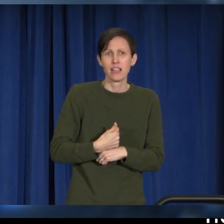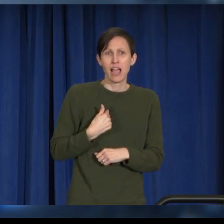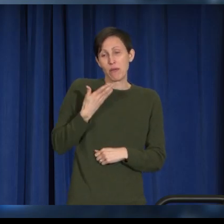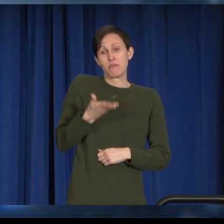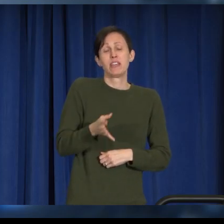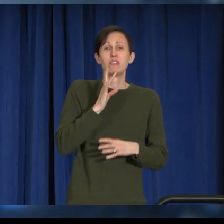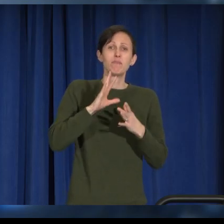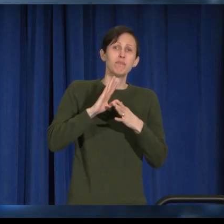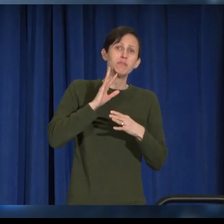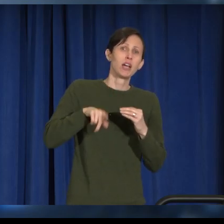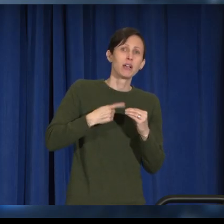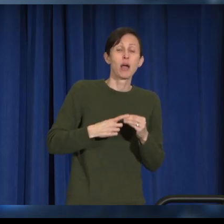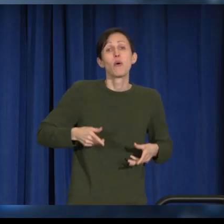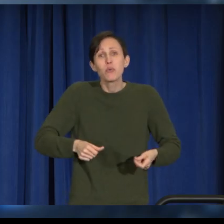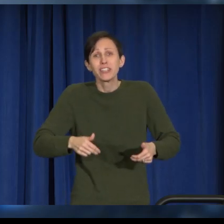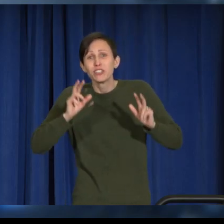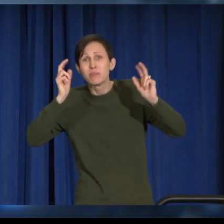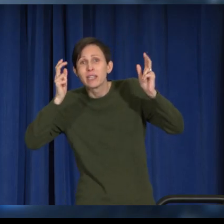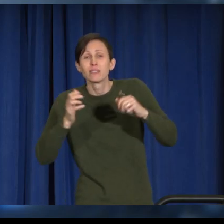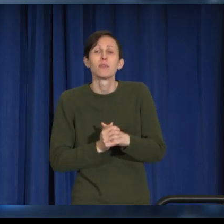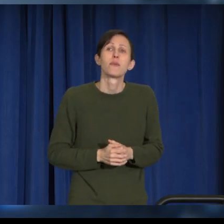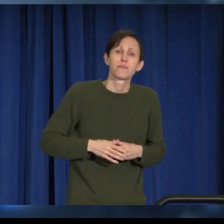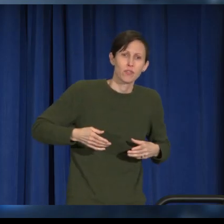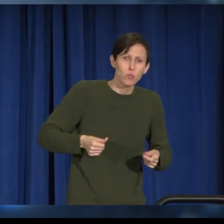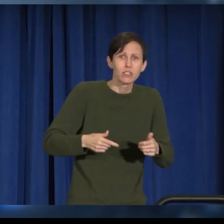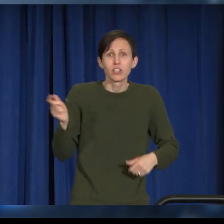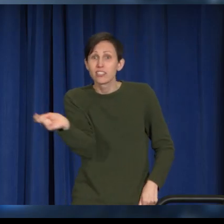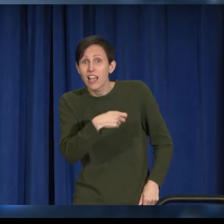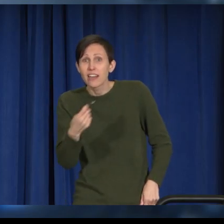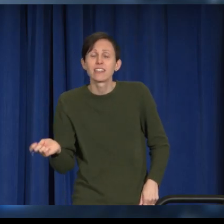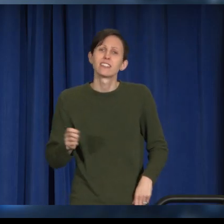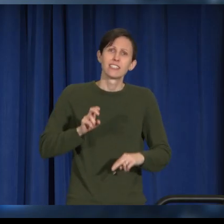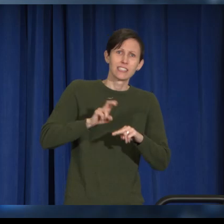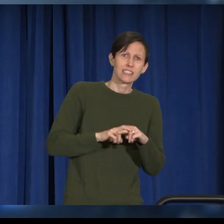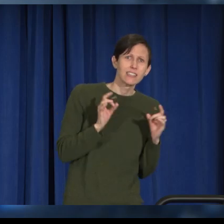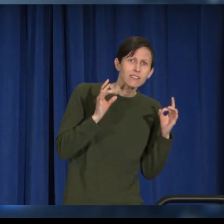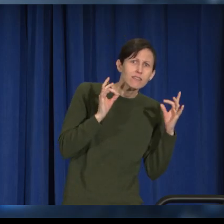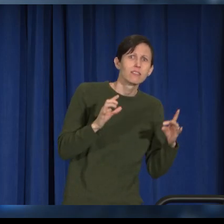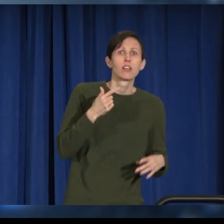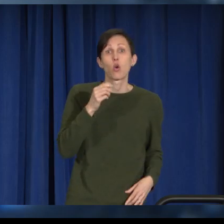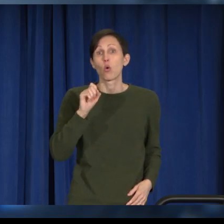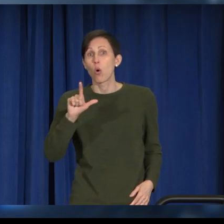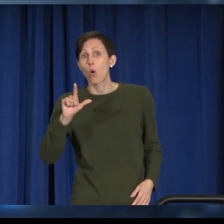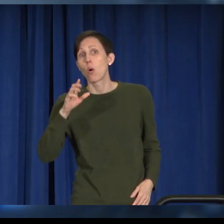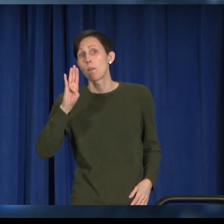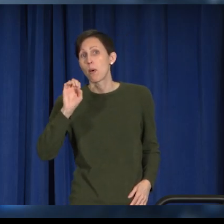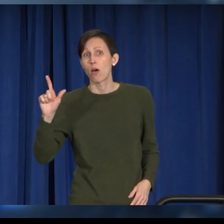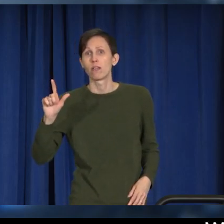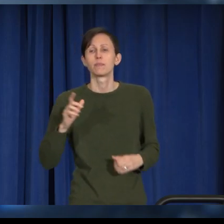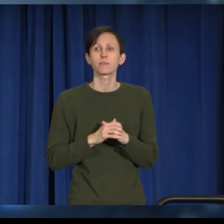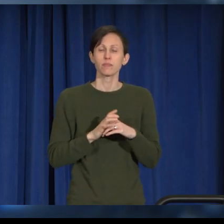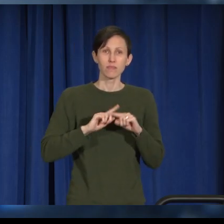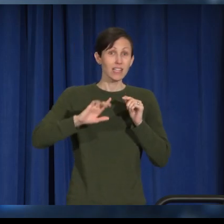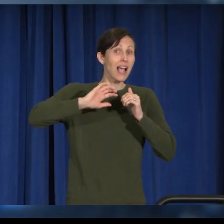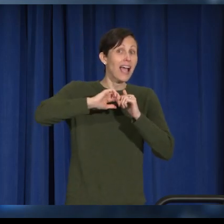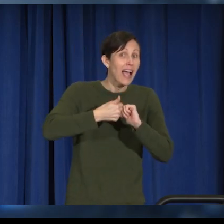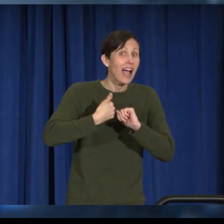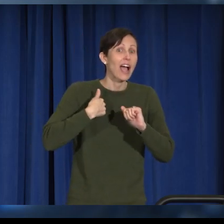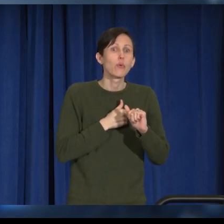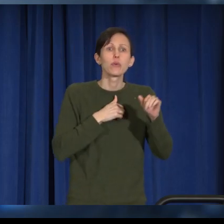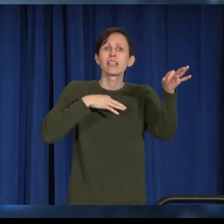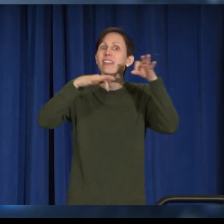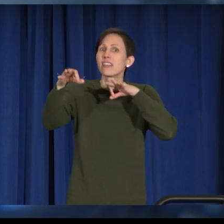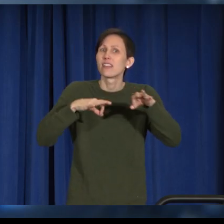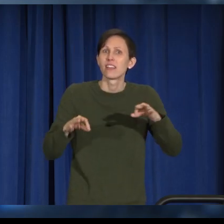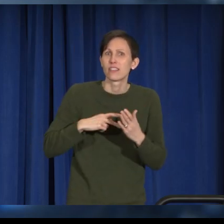about adaptive sports, wheelchair basketball, wheelchair tennis, sitting volleyball, goalball. But the way in which we deliver the